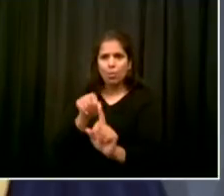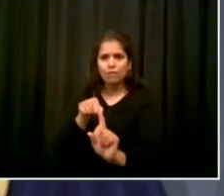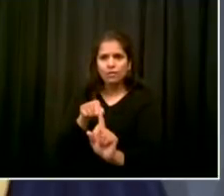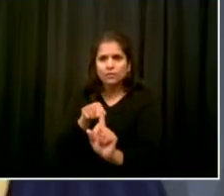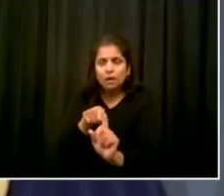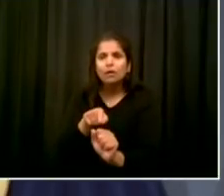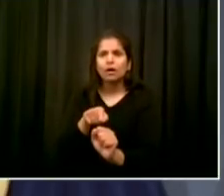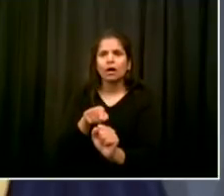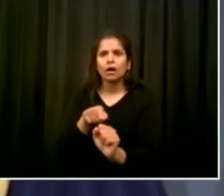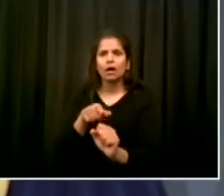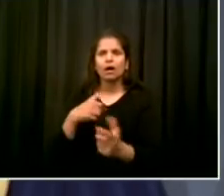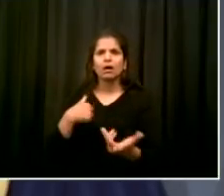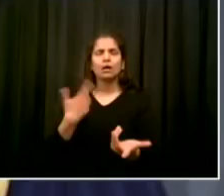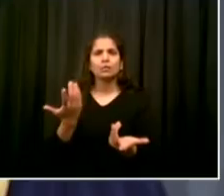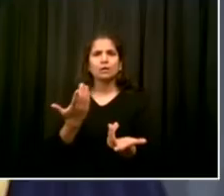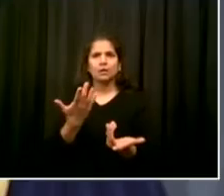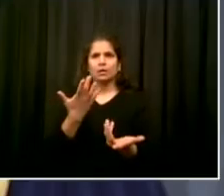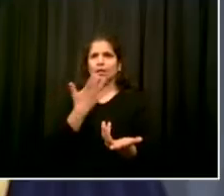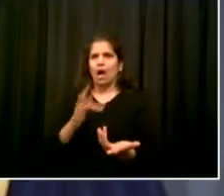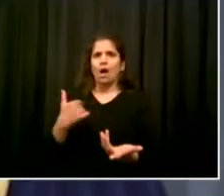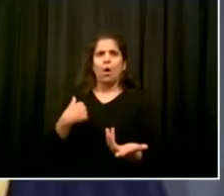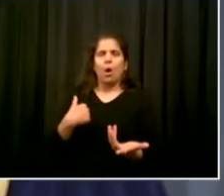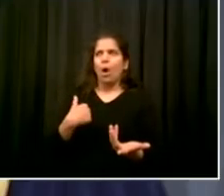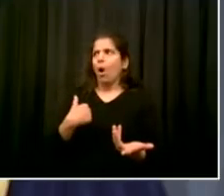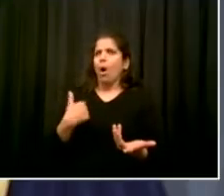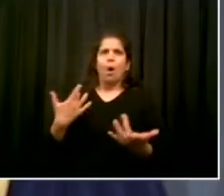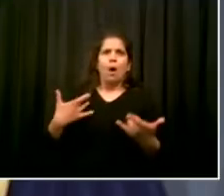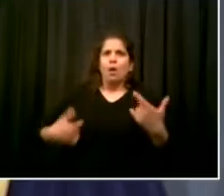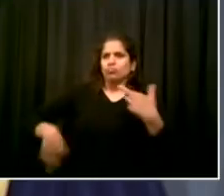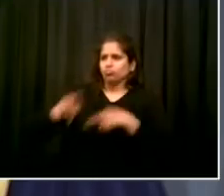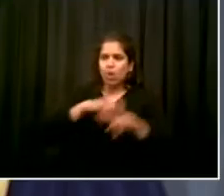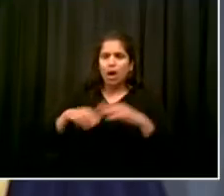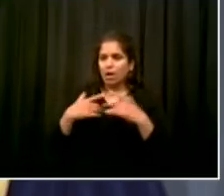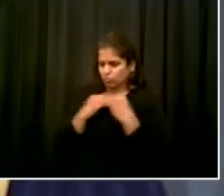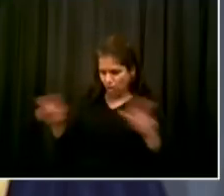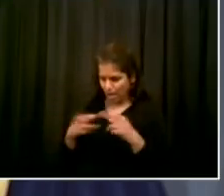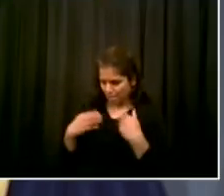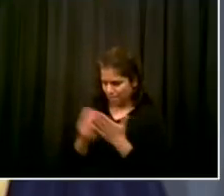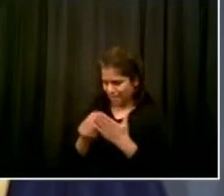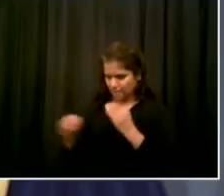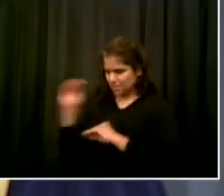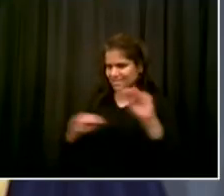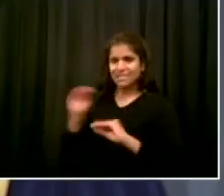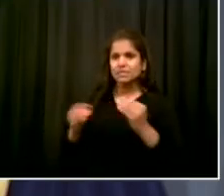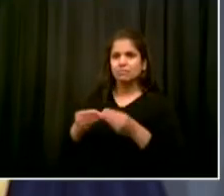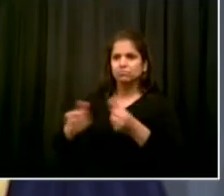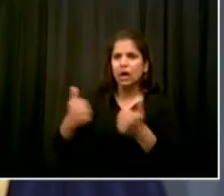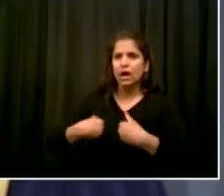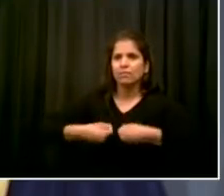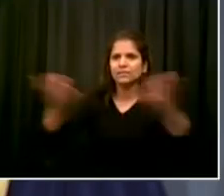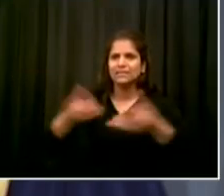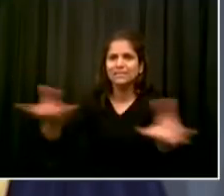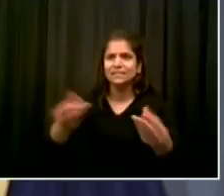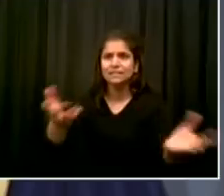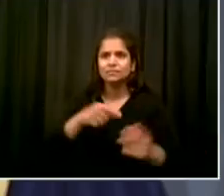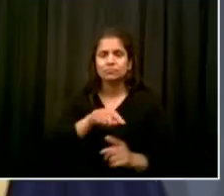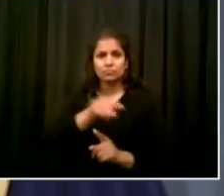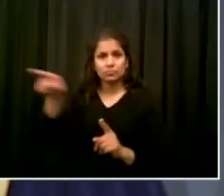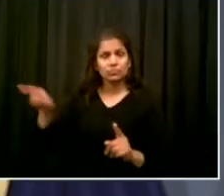made. The fact is that NYC Care and guaranteed health care was supposed to play out over a longer period of